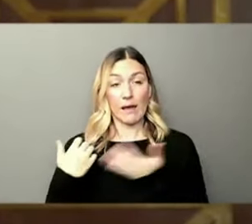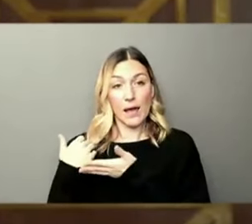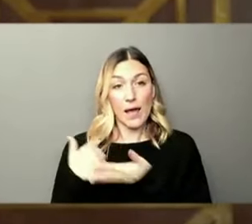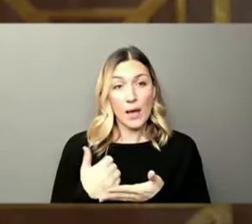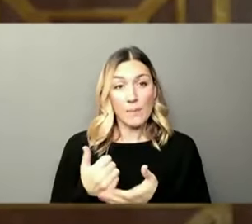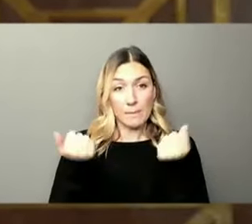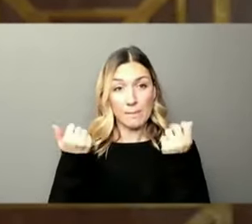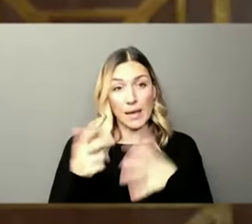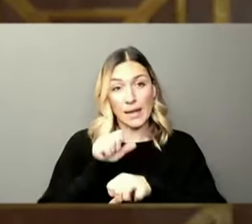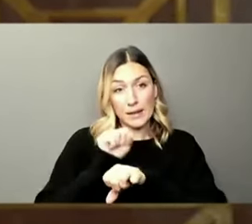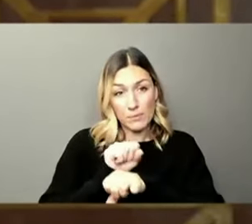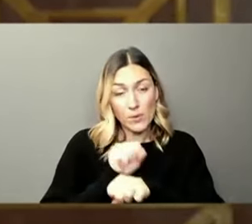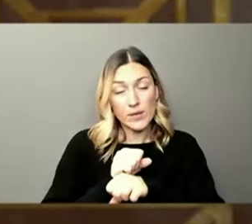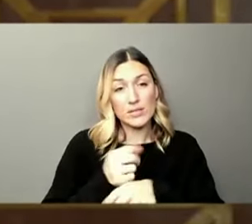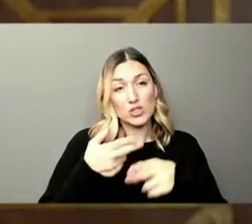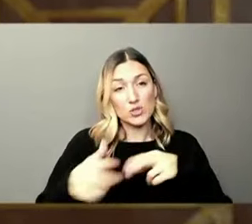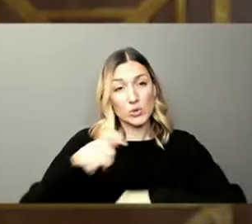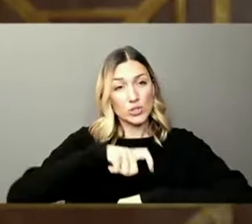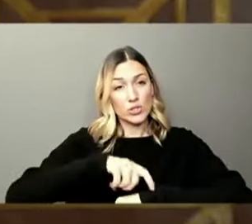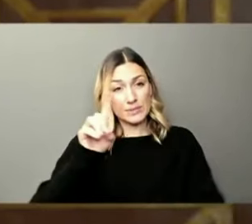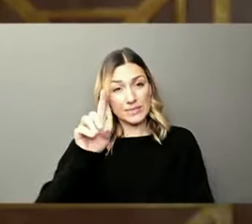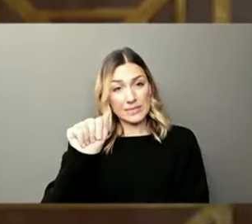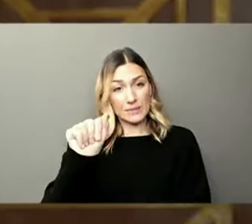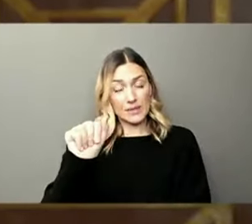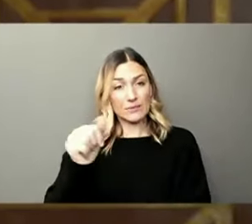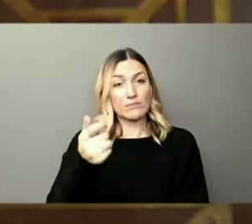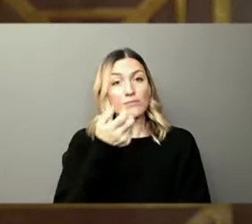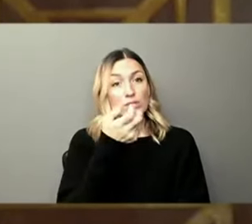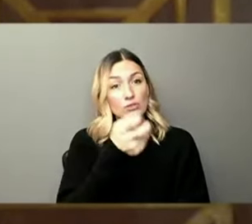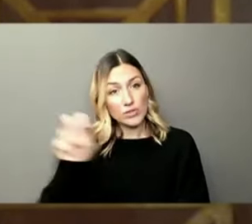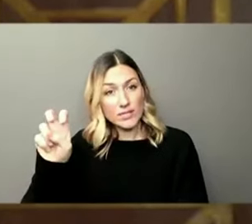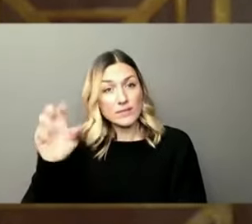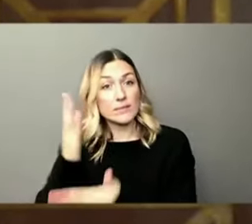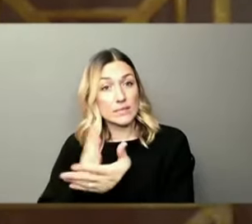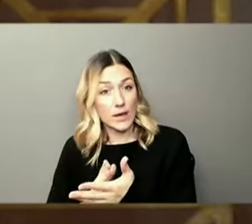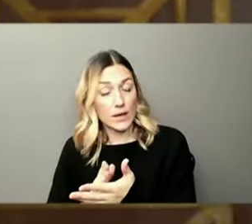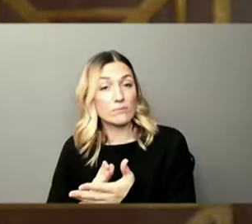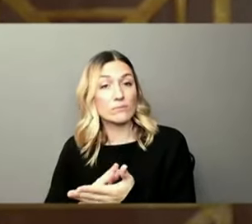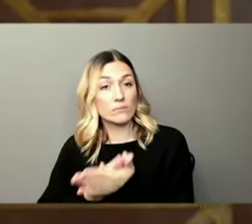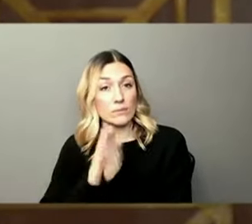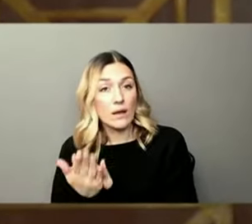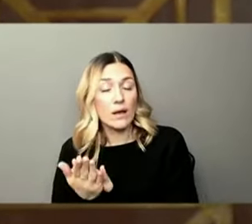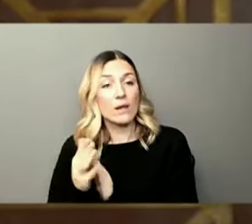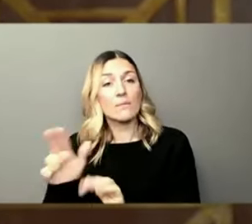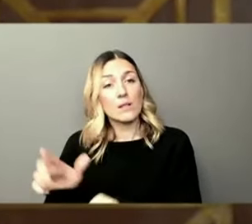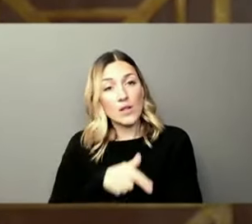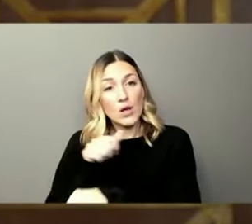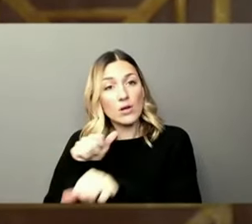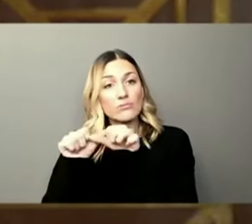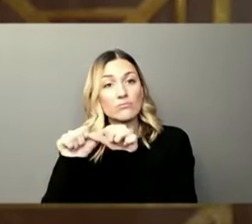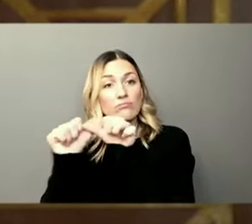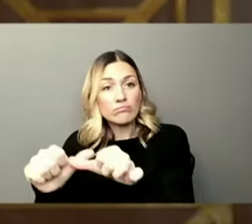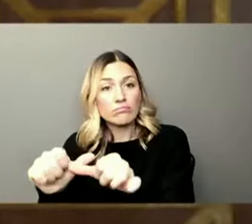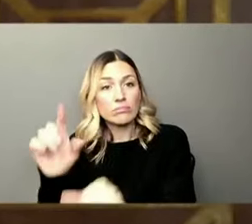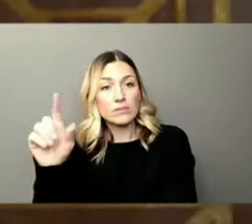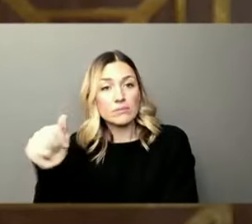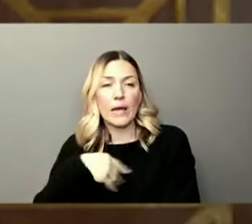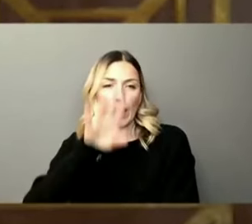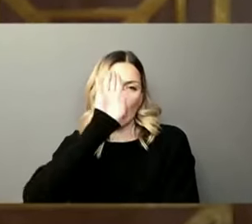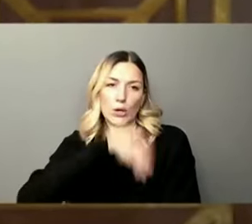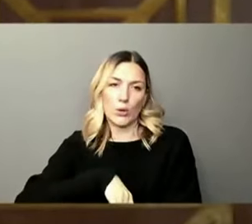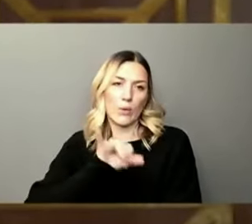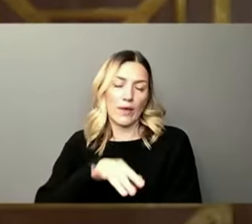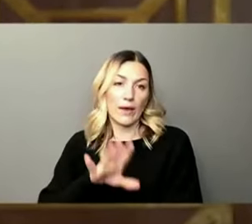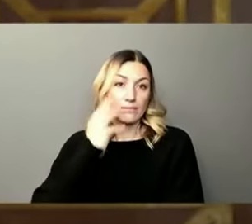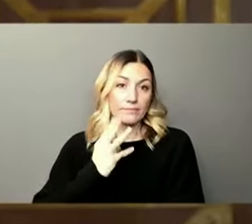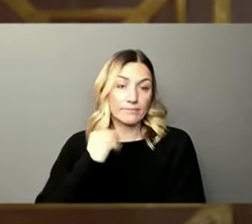short-term disability and has transitioned some to long-term disability, I knew this would happen to me. I used to have the very same